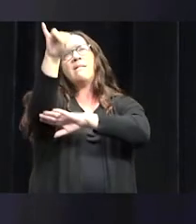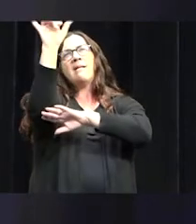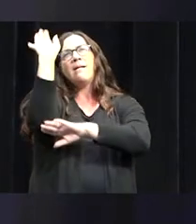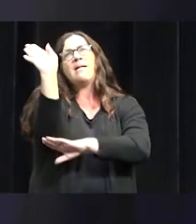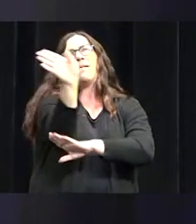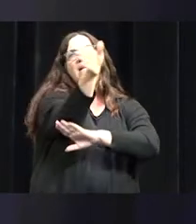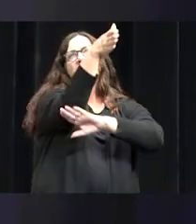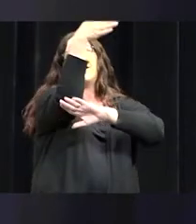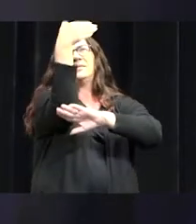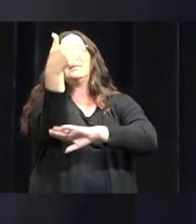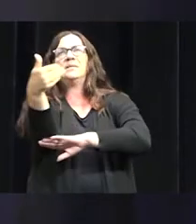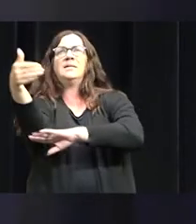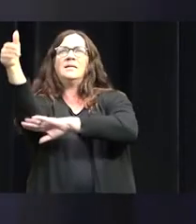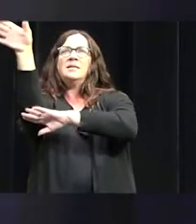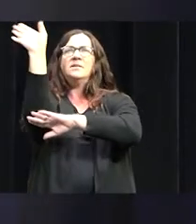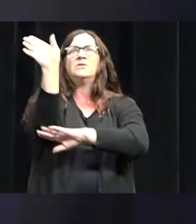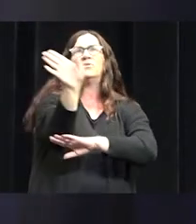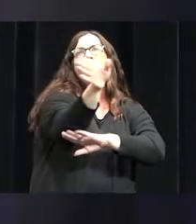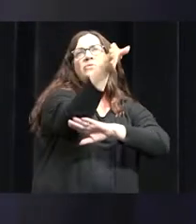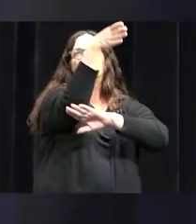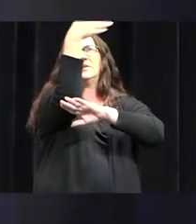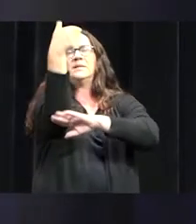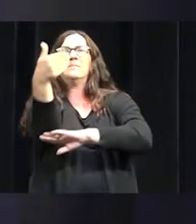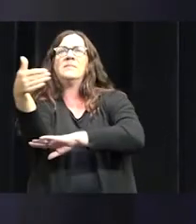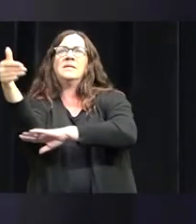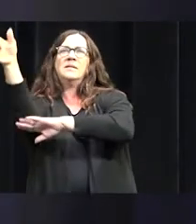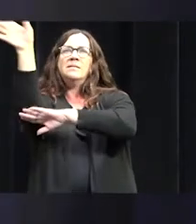were so gallantly